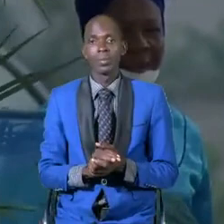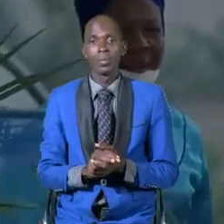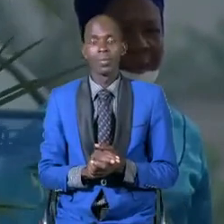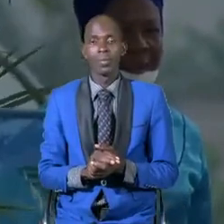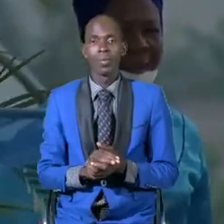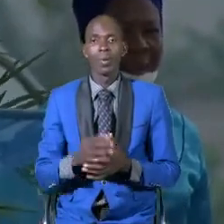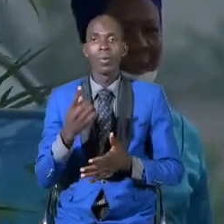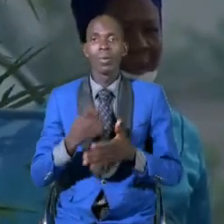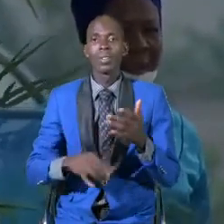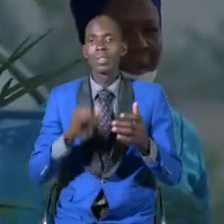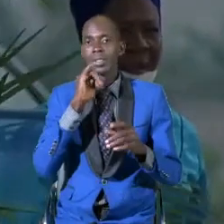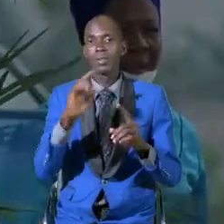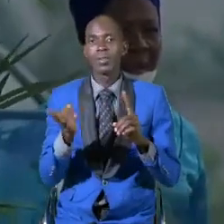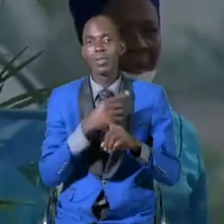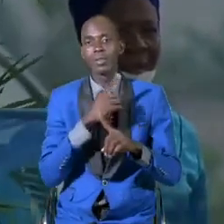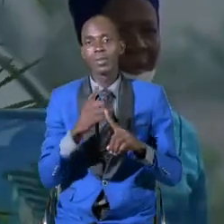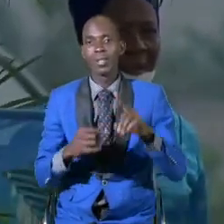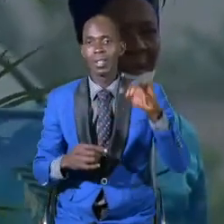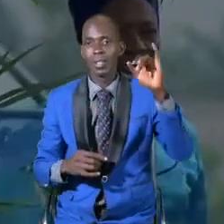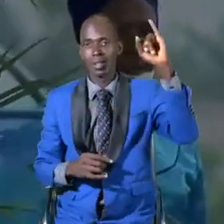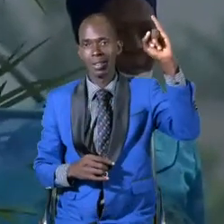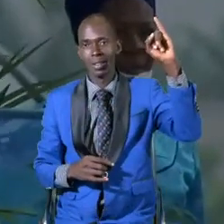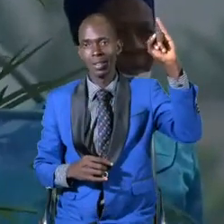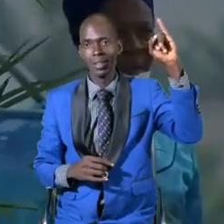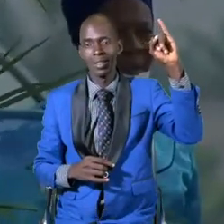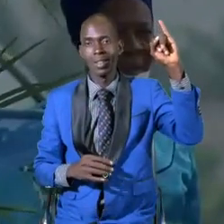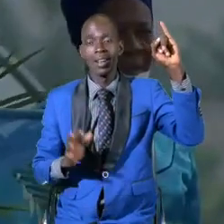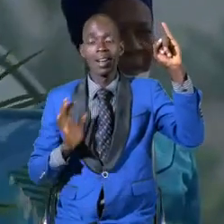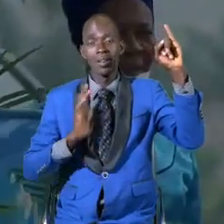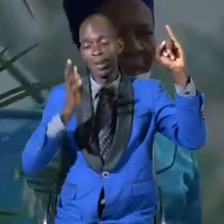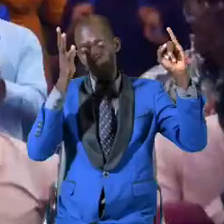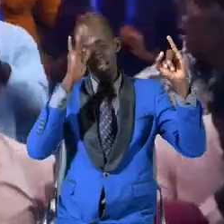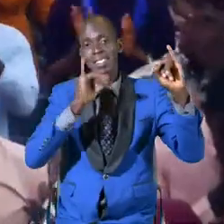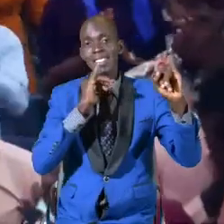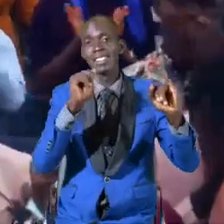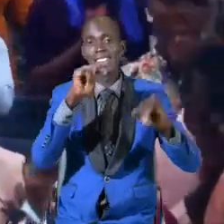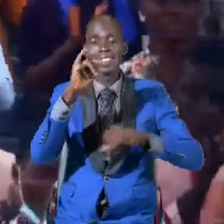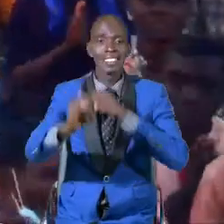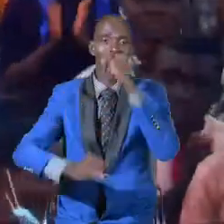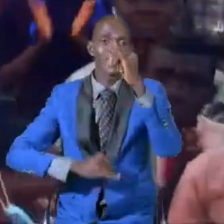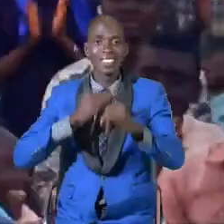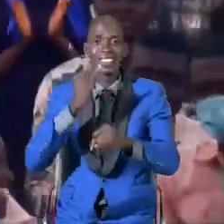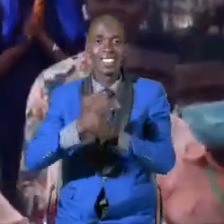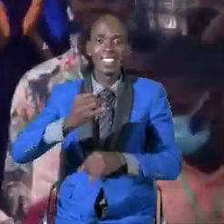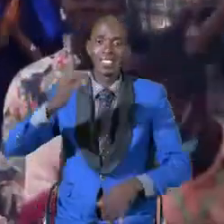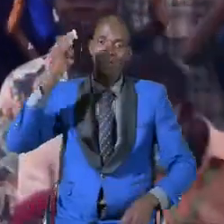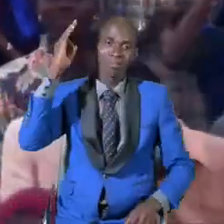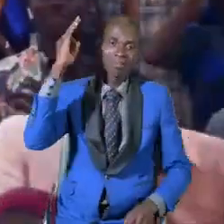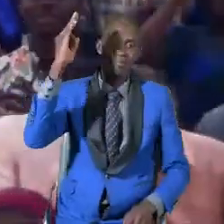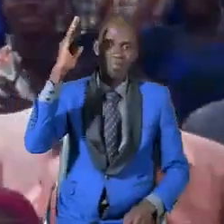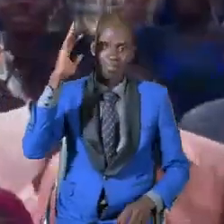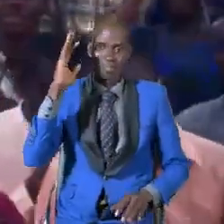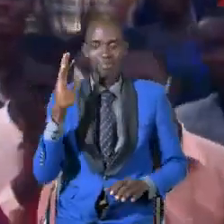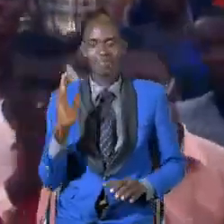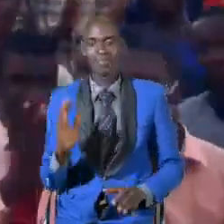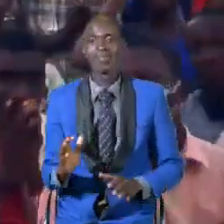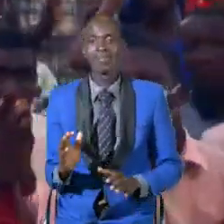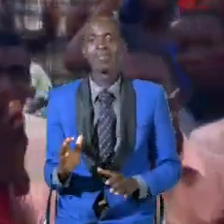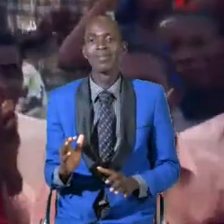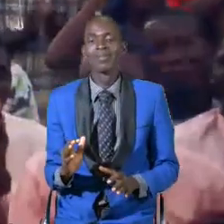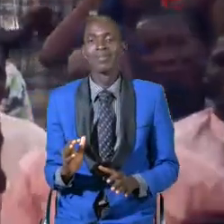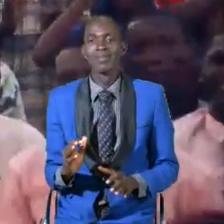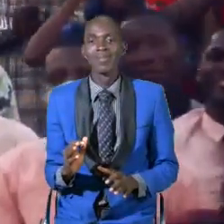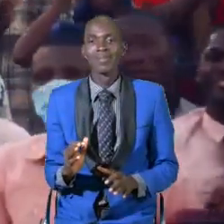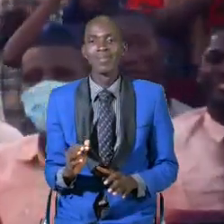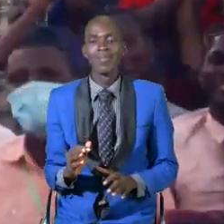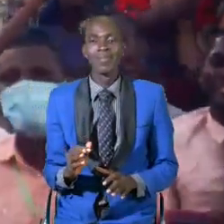letter? Our Father is an international evangelist. Talk of the United Arab Emirates, the